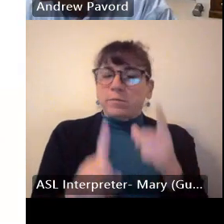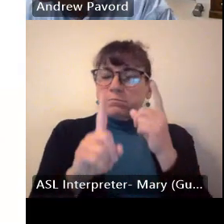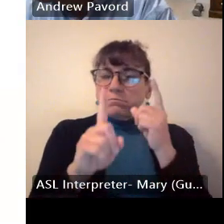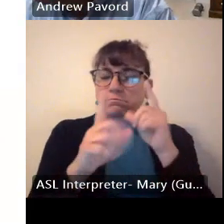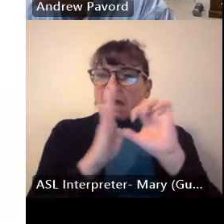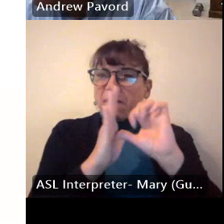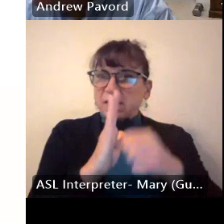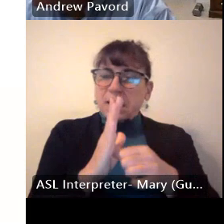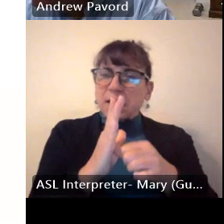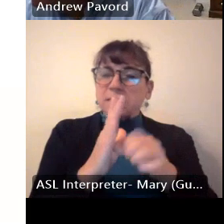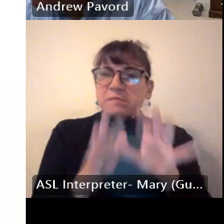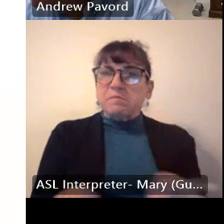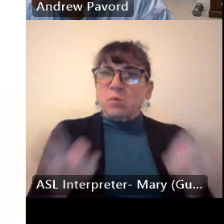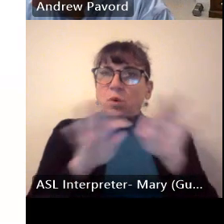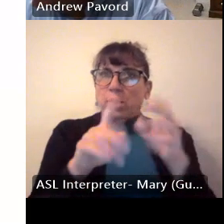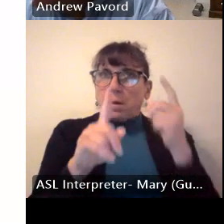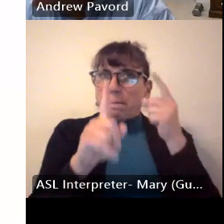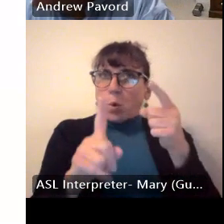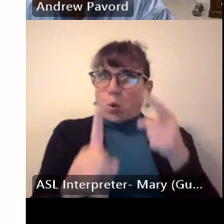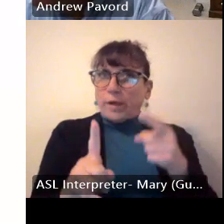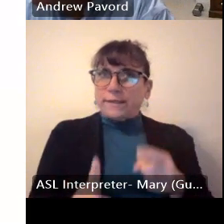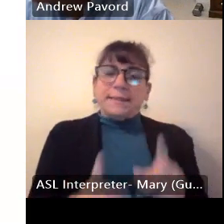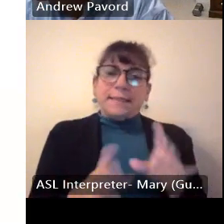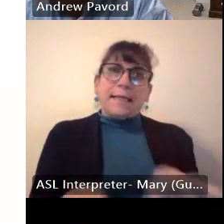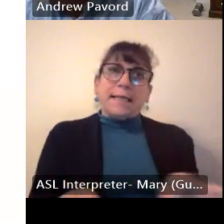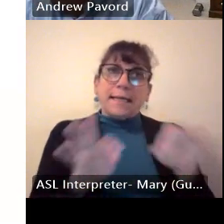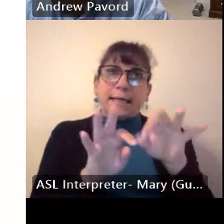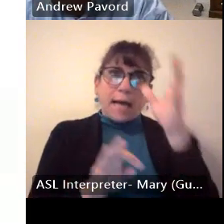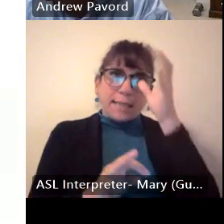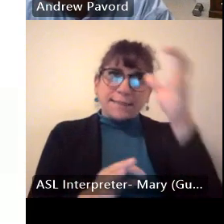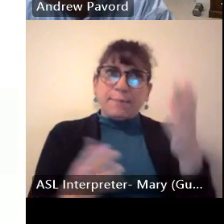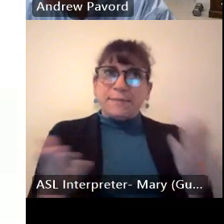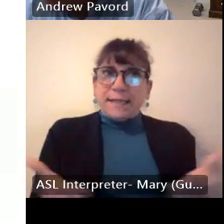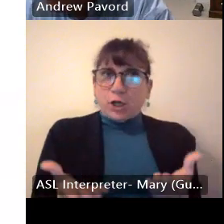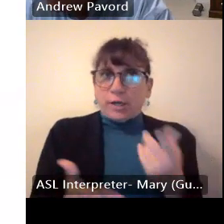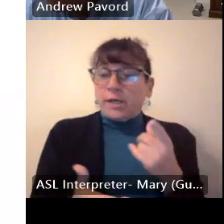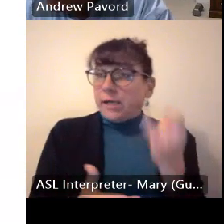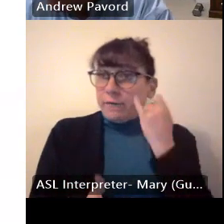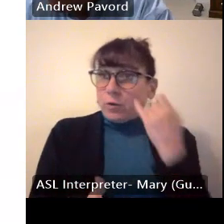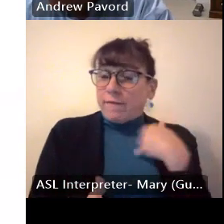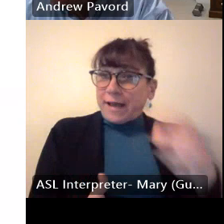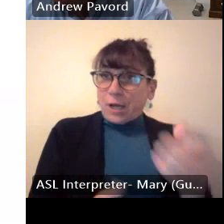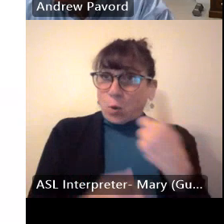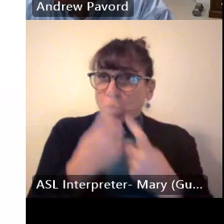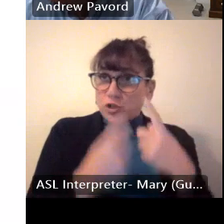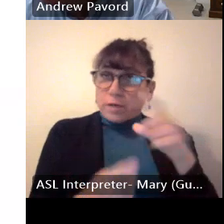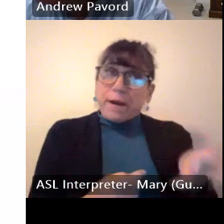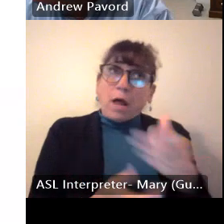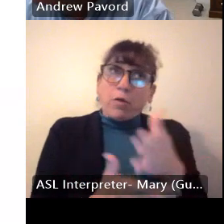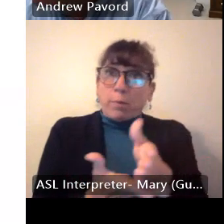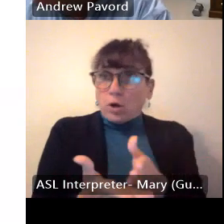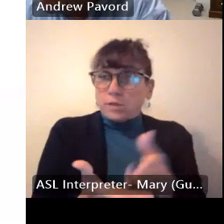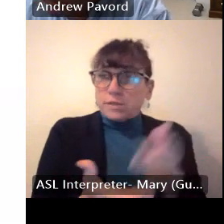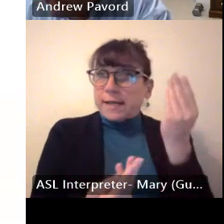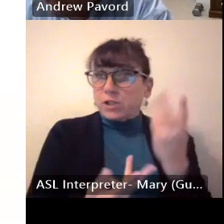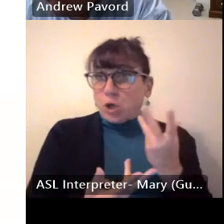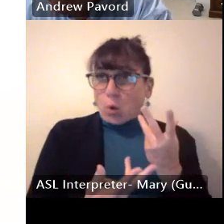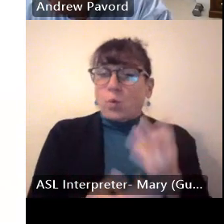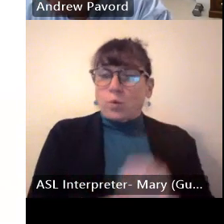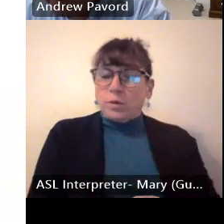key points and the key concepts here. And if you guys have questions about other parts, let us know,